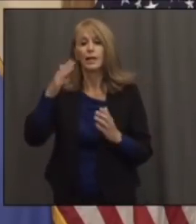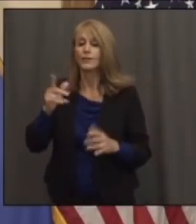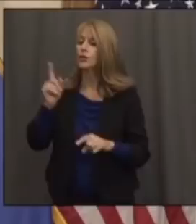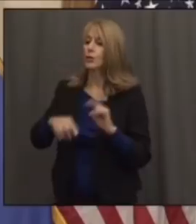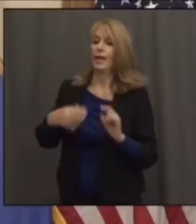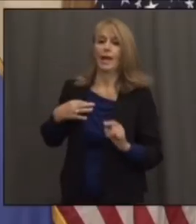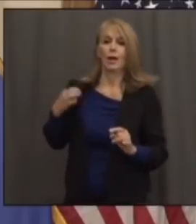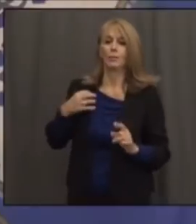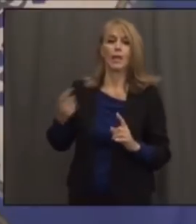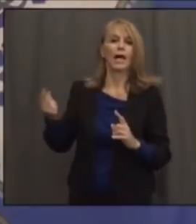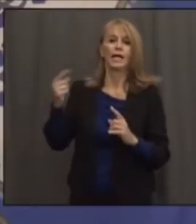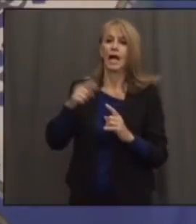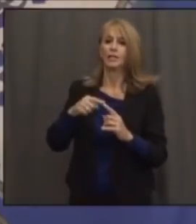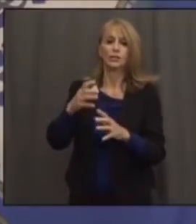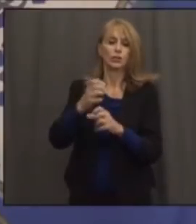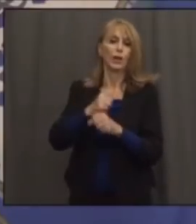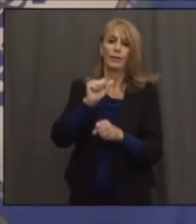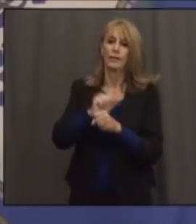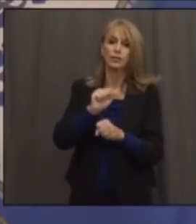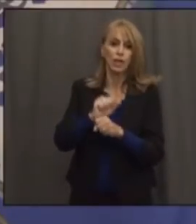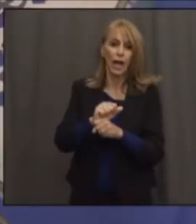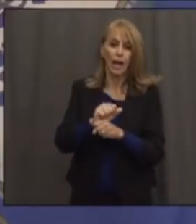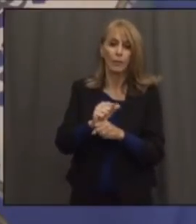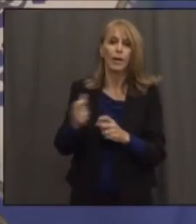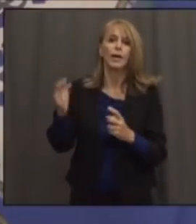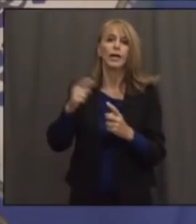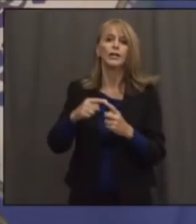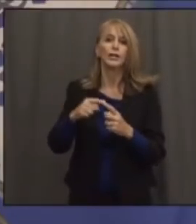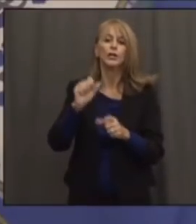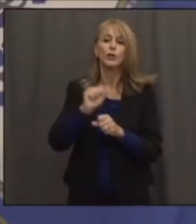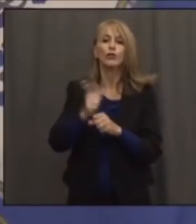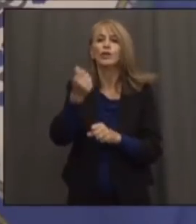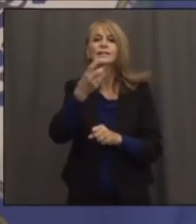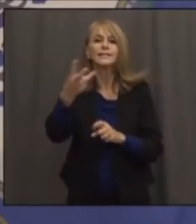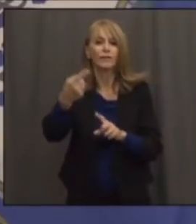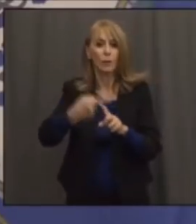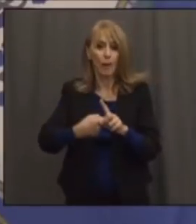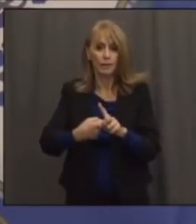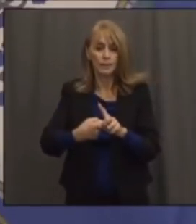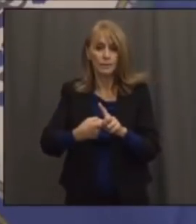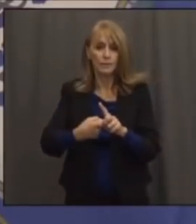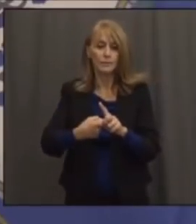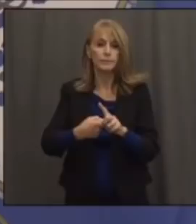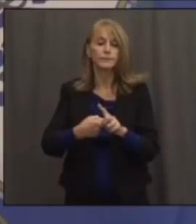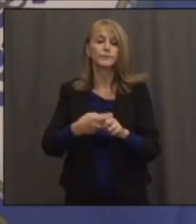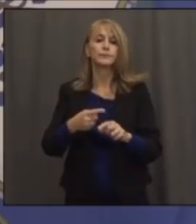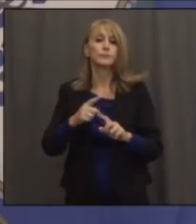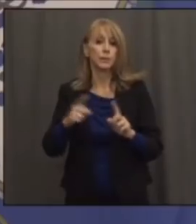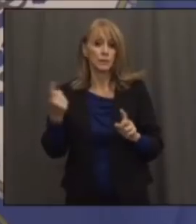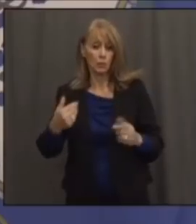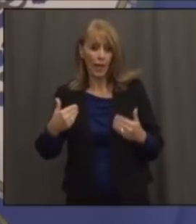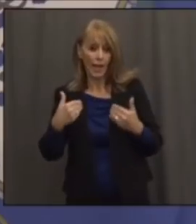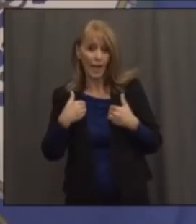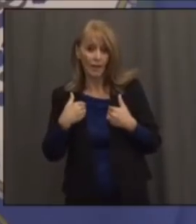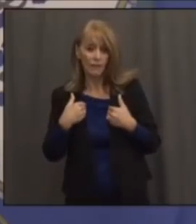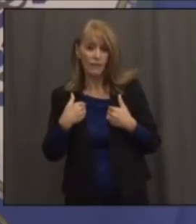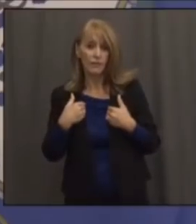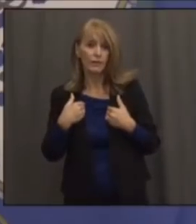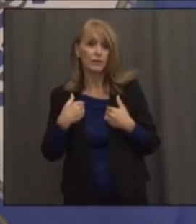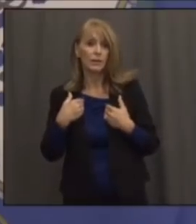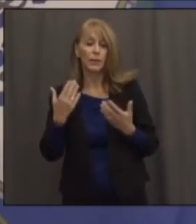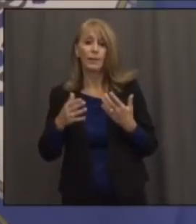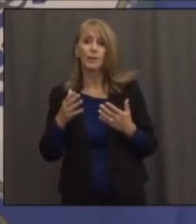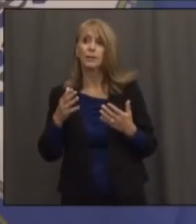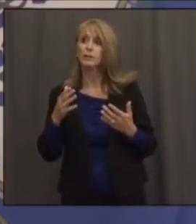until you've taken the job and you've been there for a couple of months. So what we have, though, is now well over